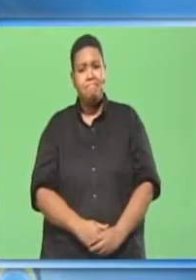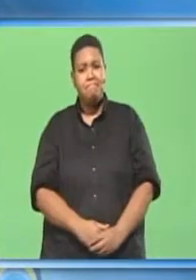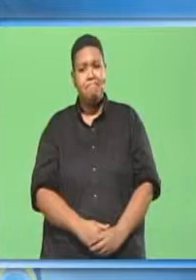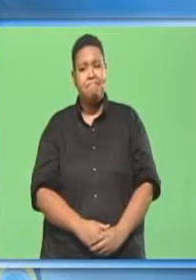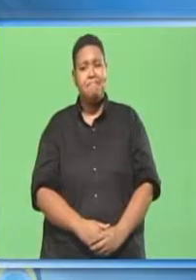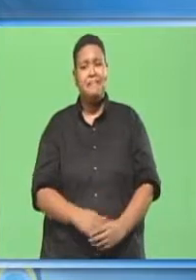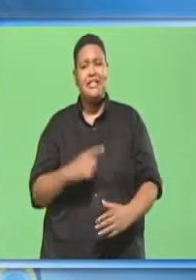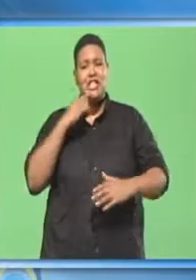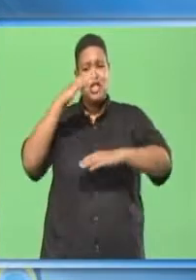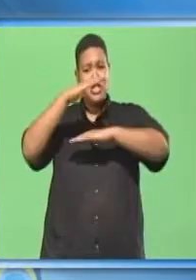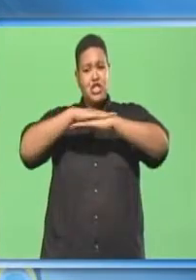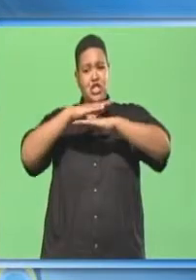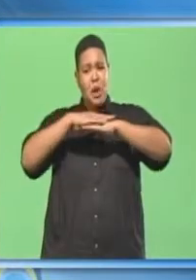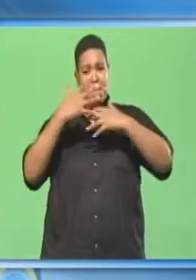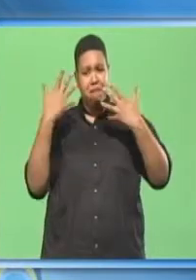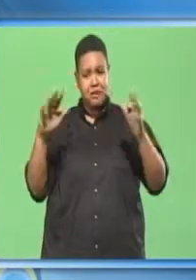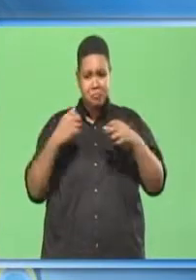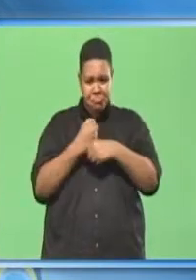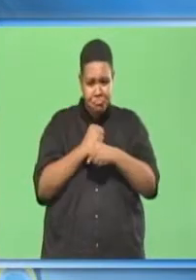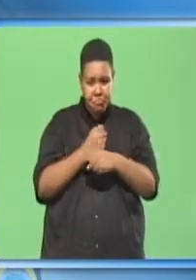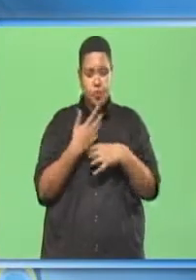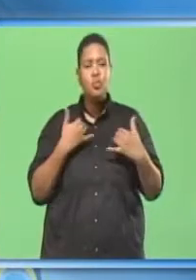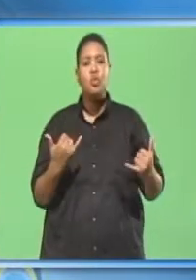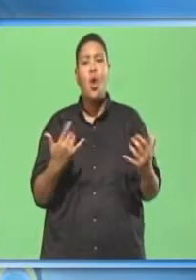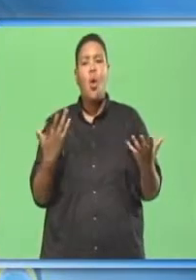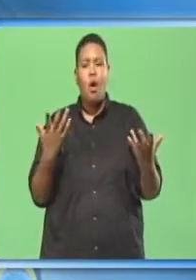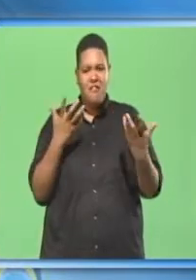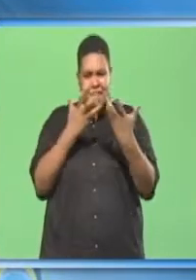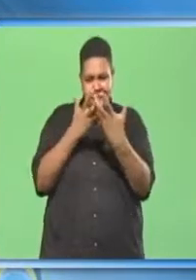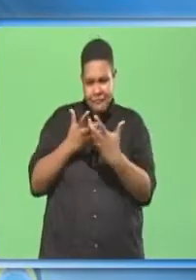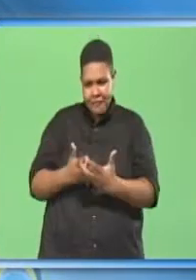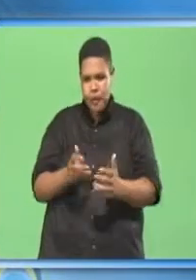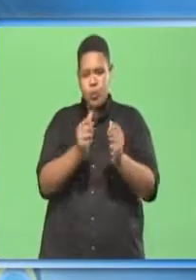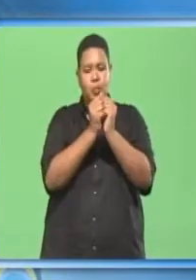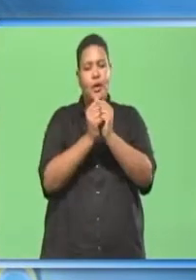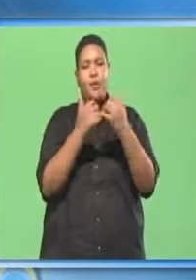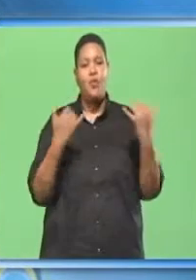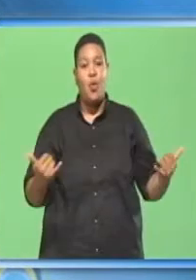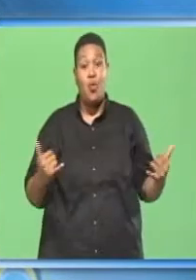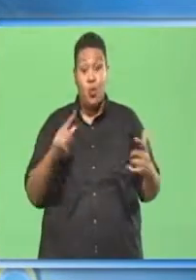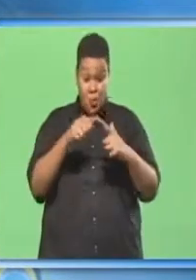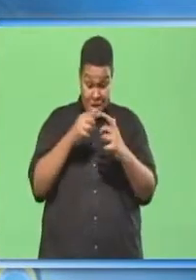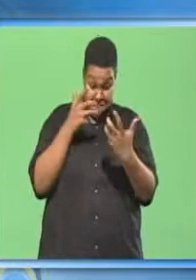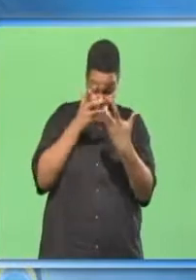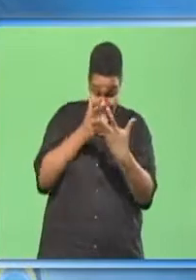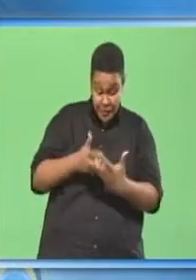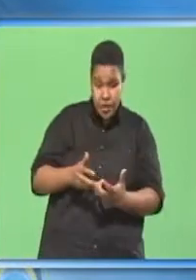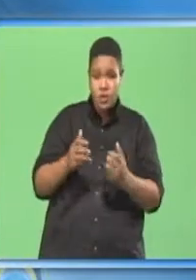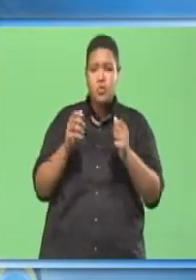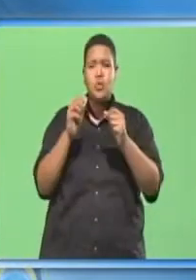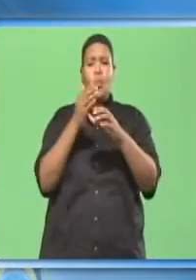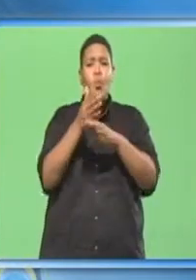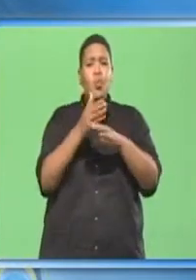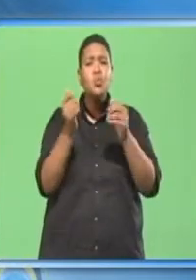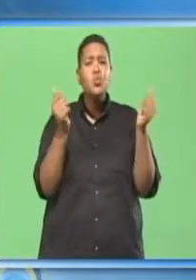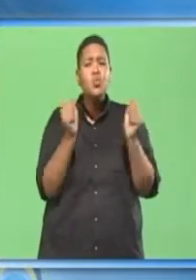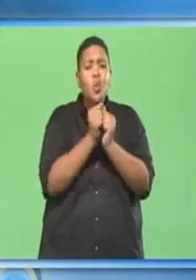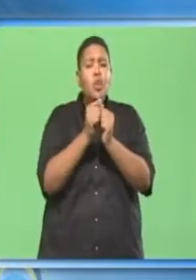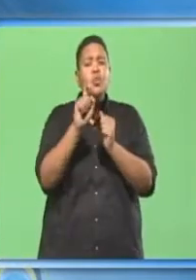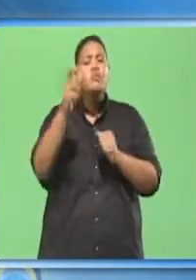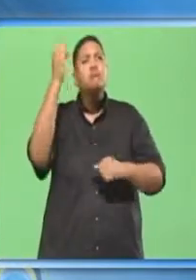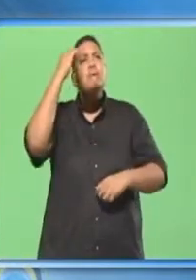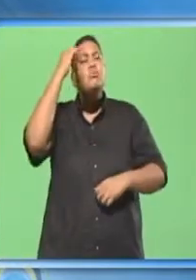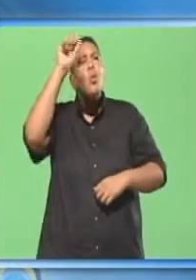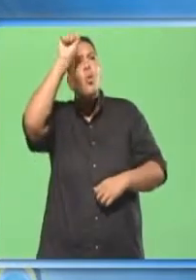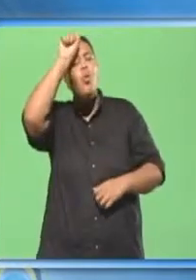and the top is constructed, we will proceed to fix them together. When fixing solid timber together, you should always bear in